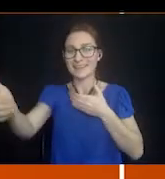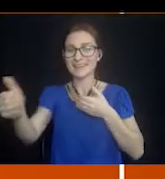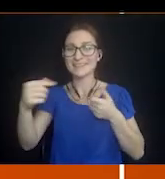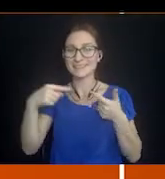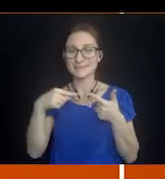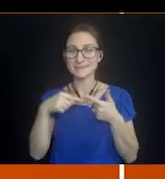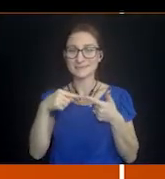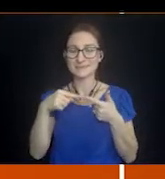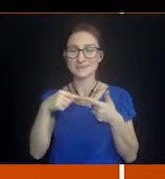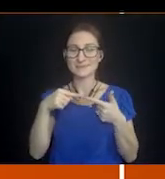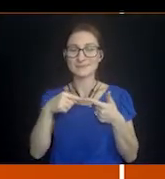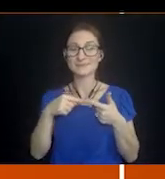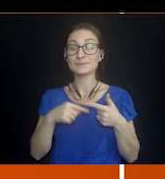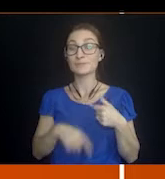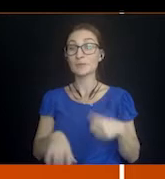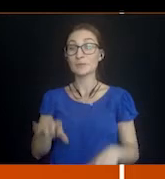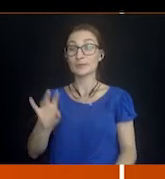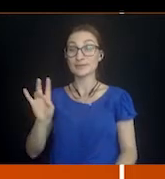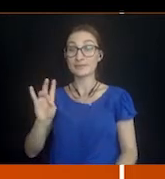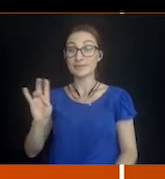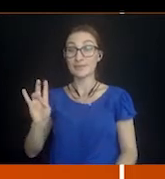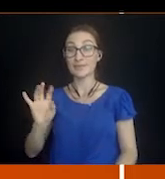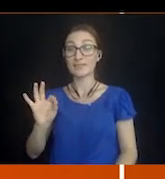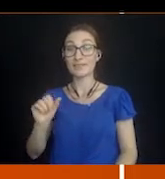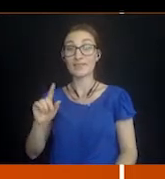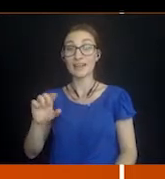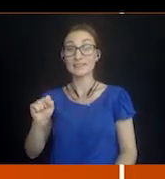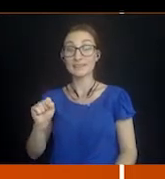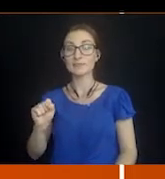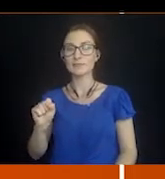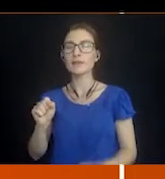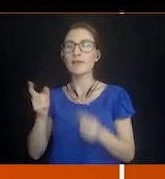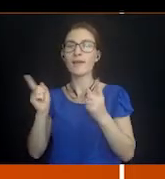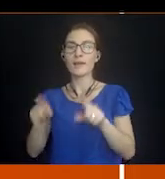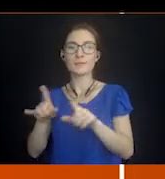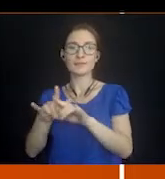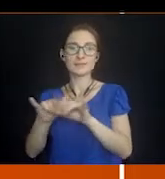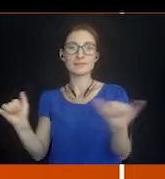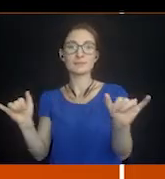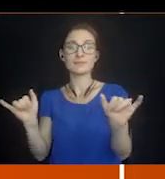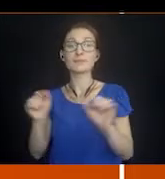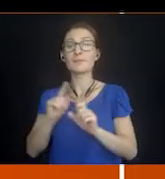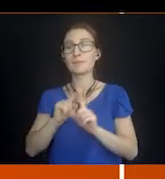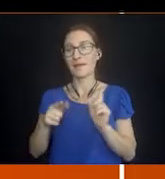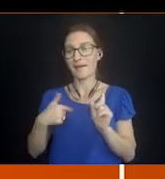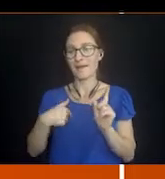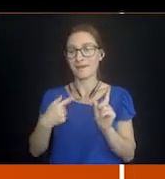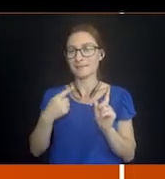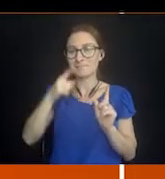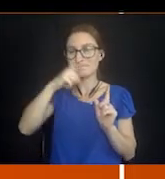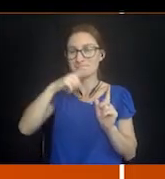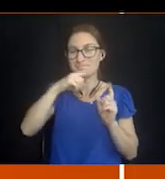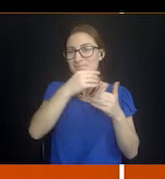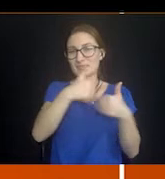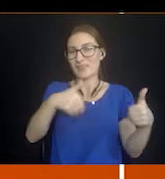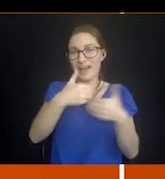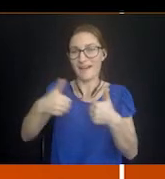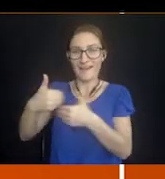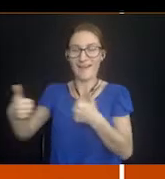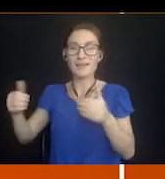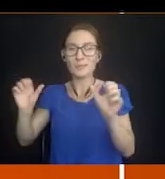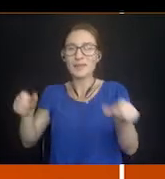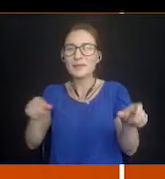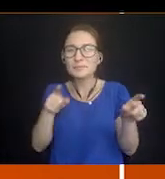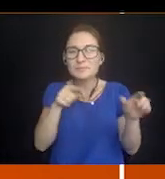what happens next. And all the other 7 facets happen at the same time, but